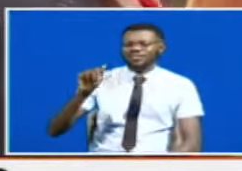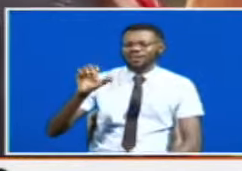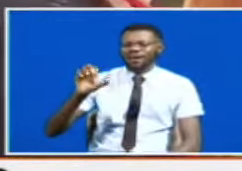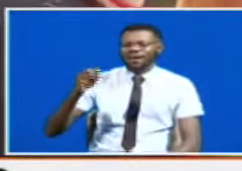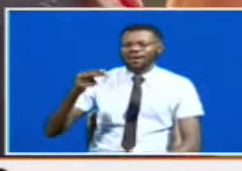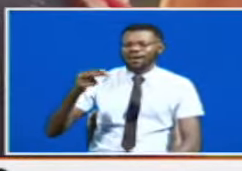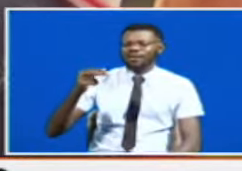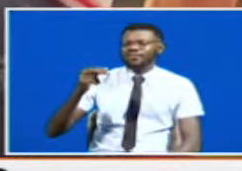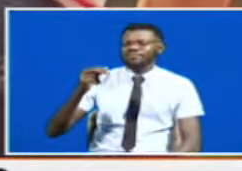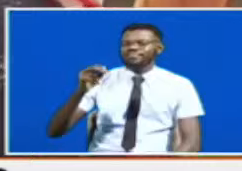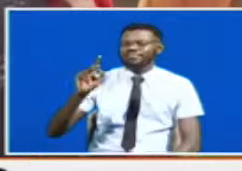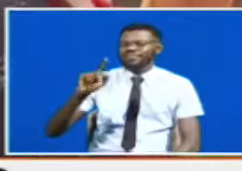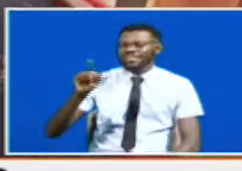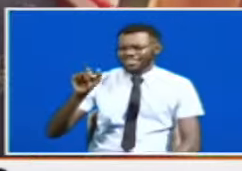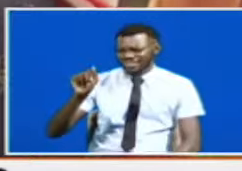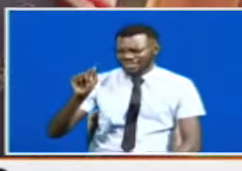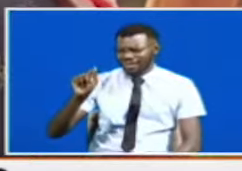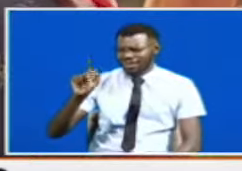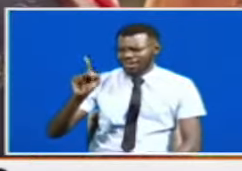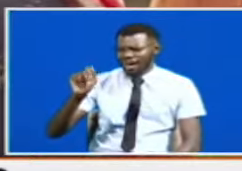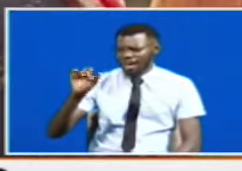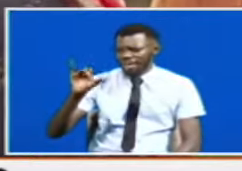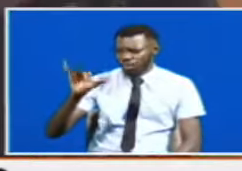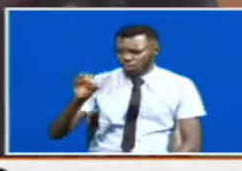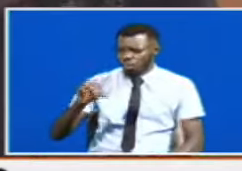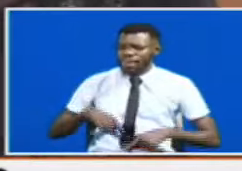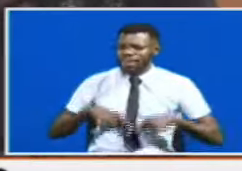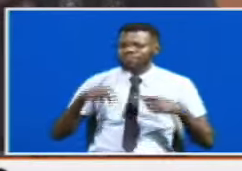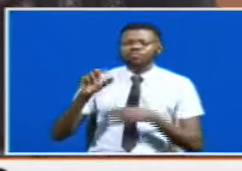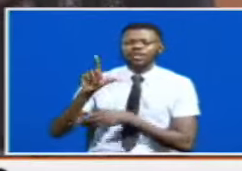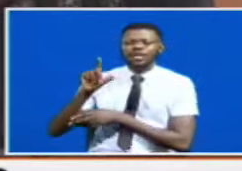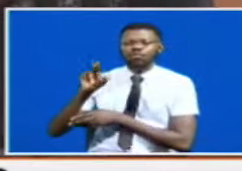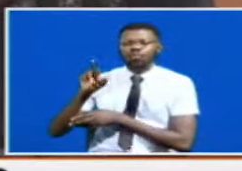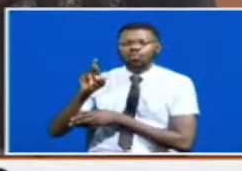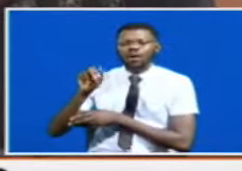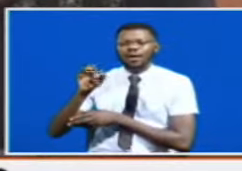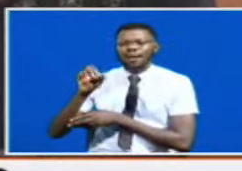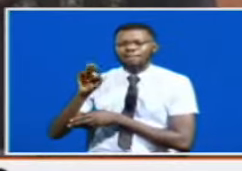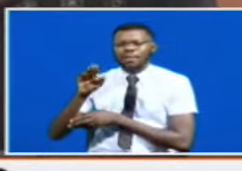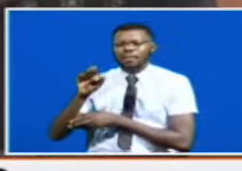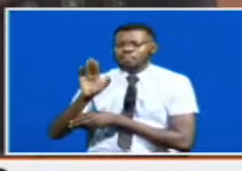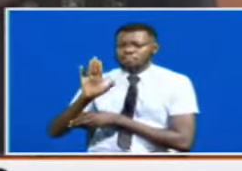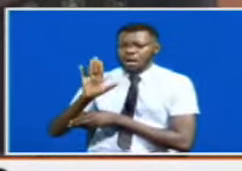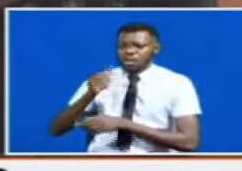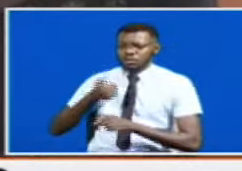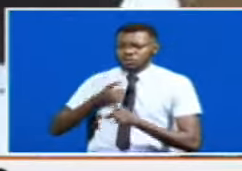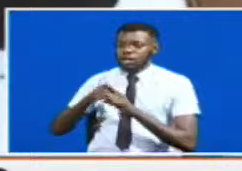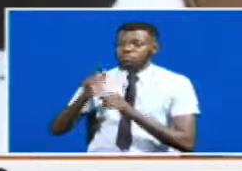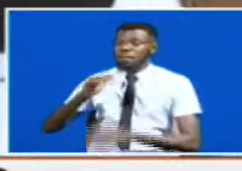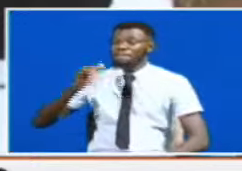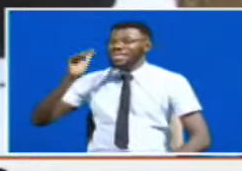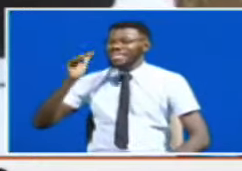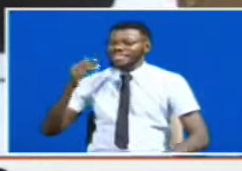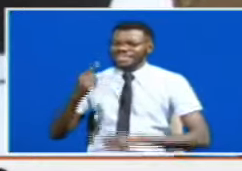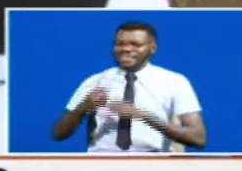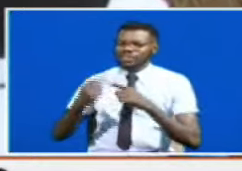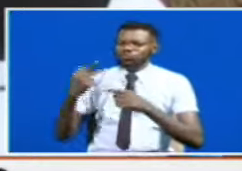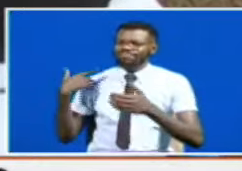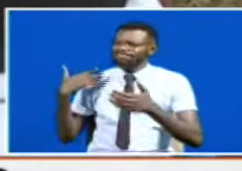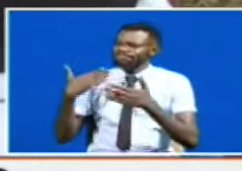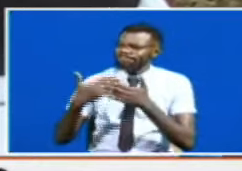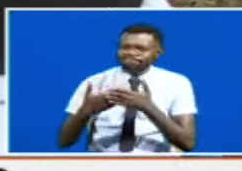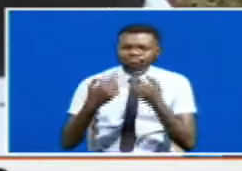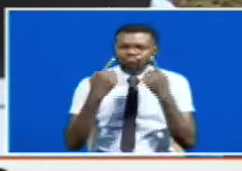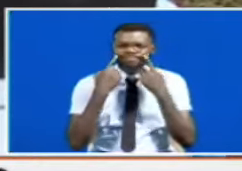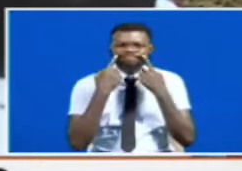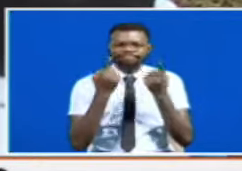Lurambi. Zakayo is pained that his elder sister's whereabouts haven't been known to them for 2 years now. She left home